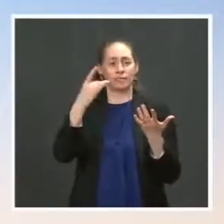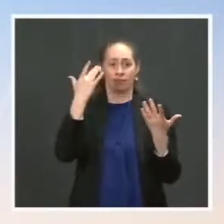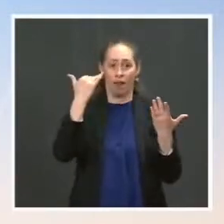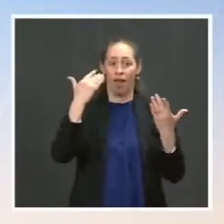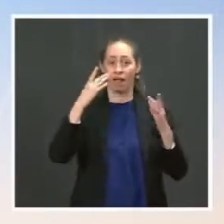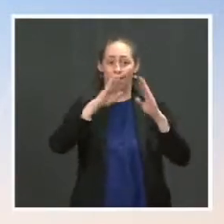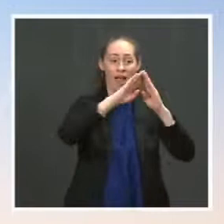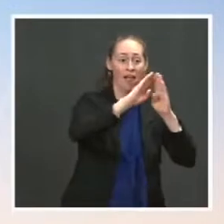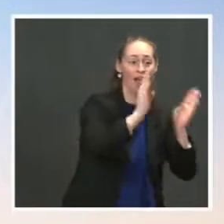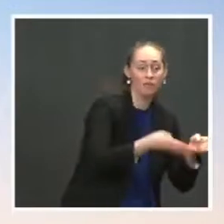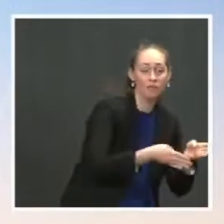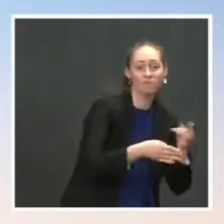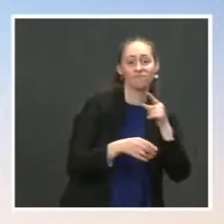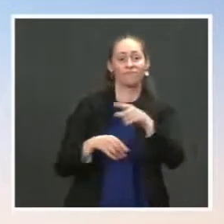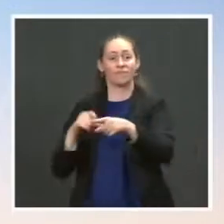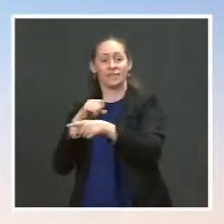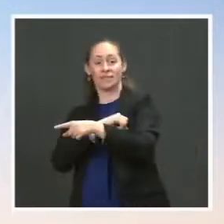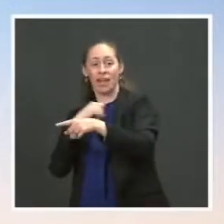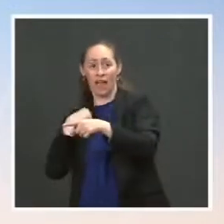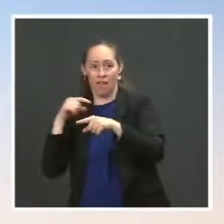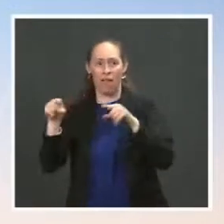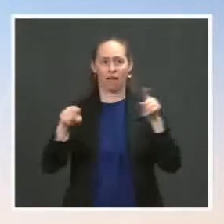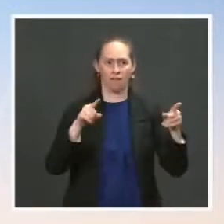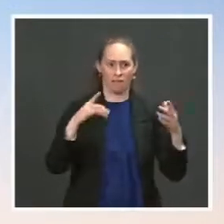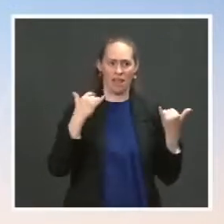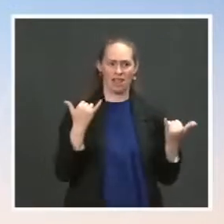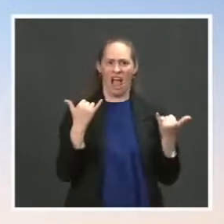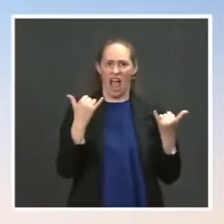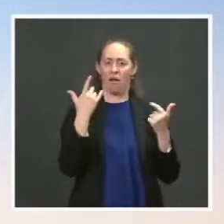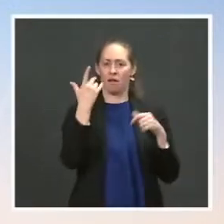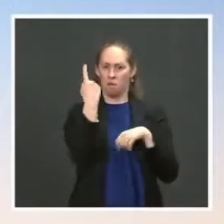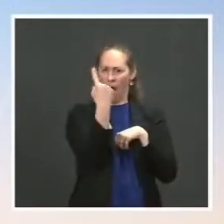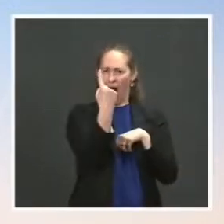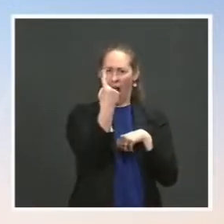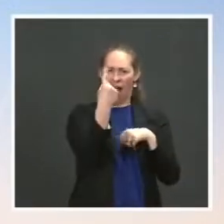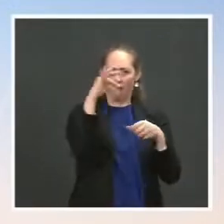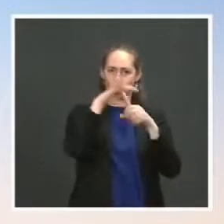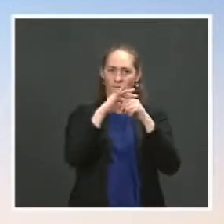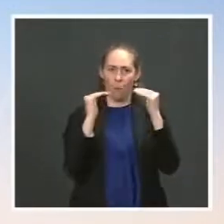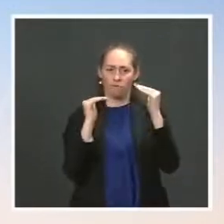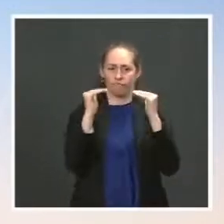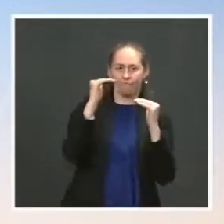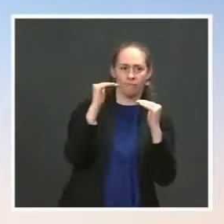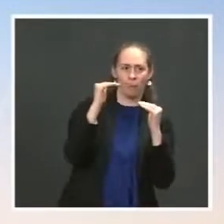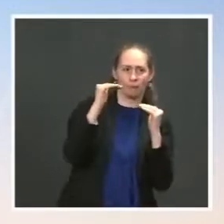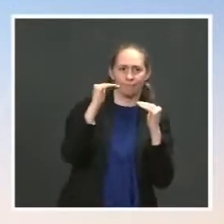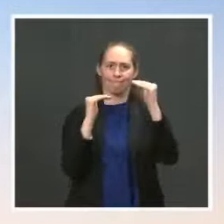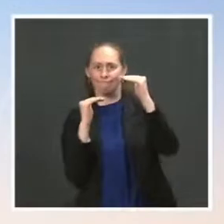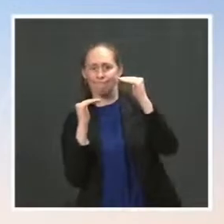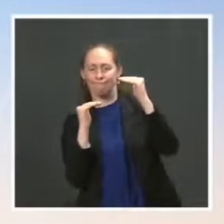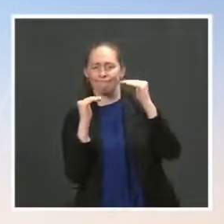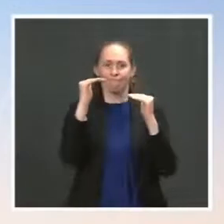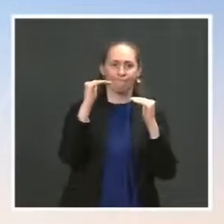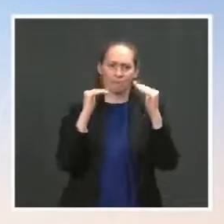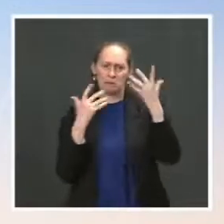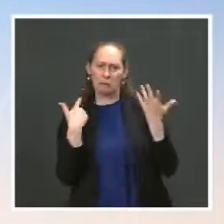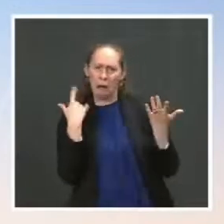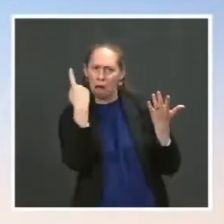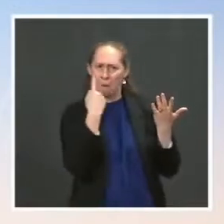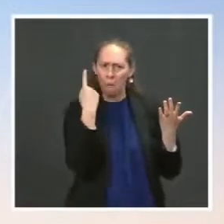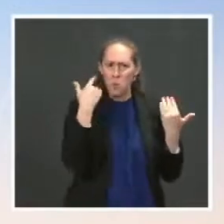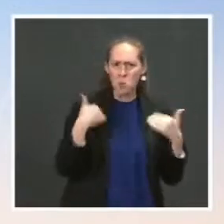now a single vote margin between the two parties. And in essence, one, two, or